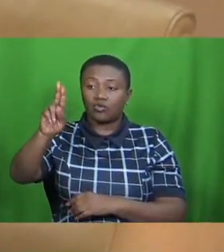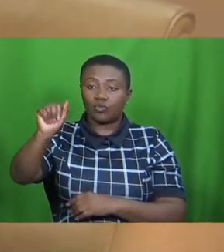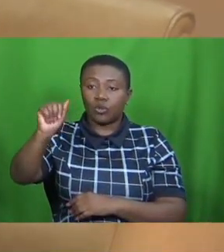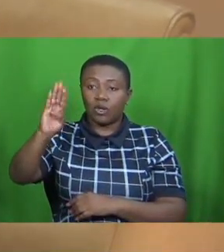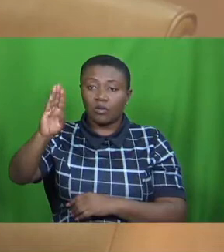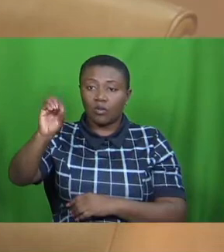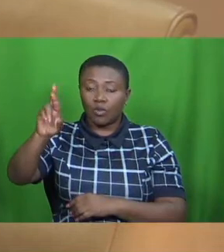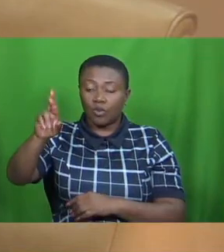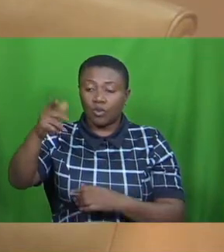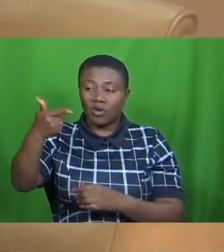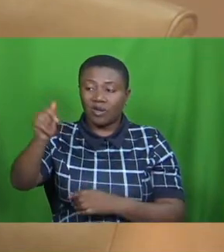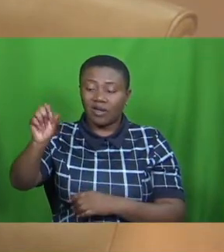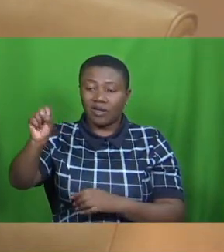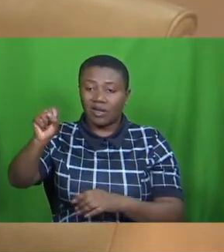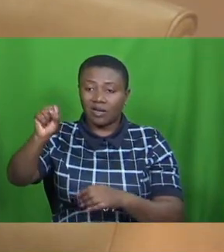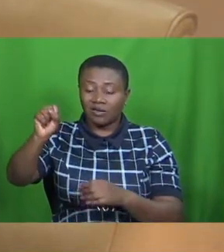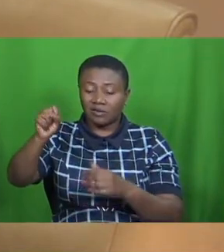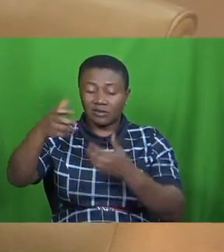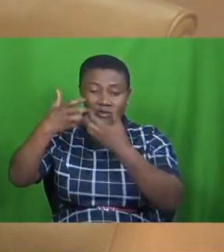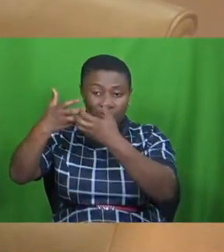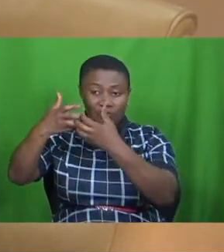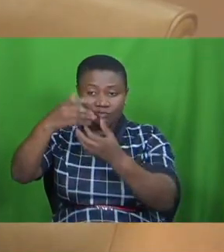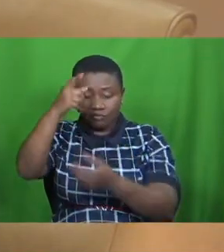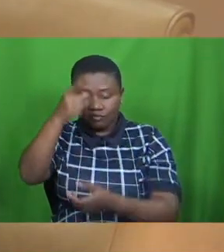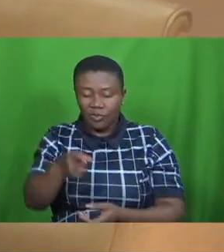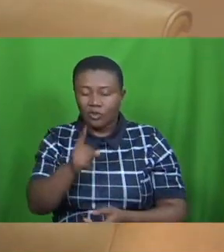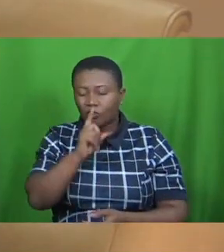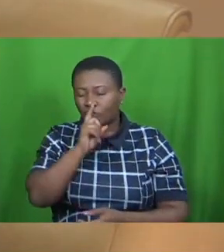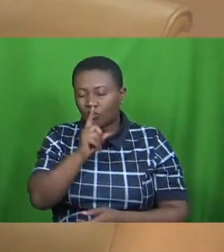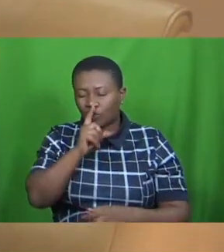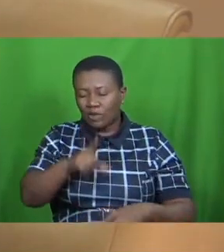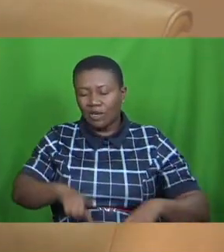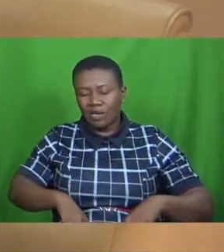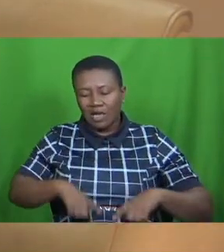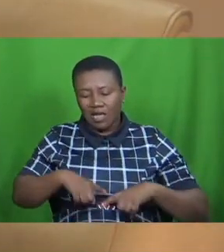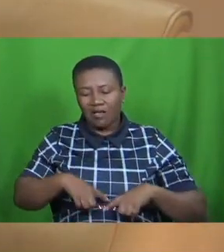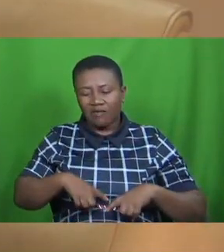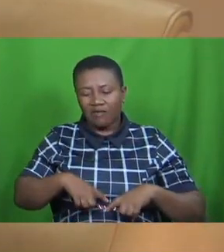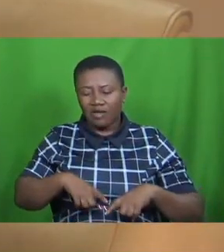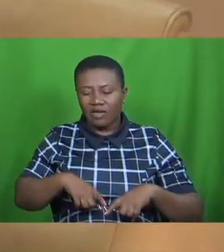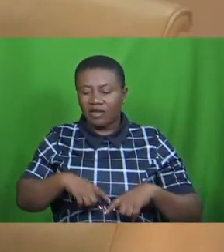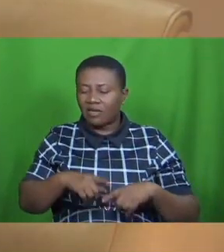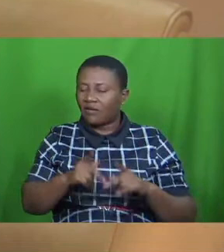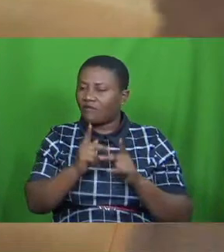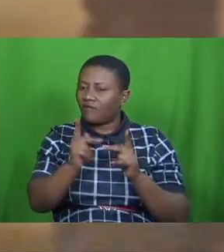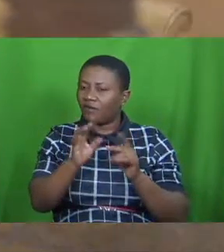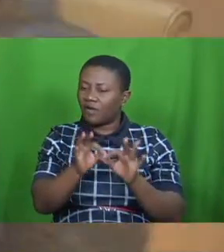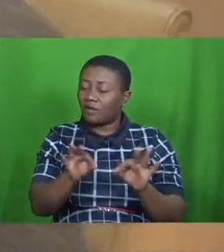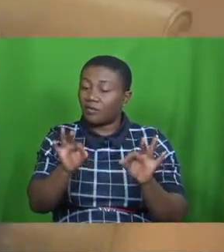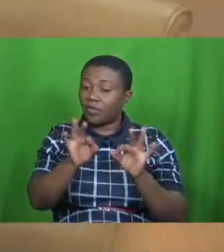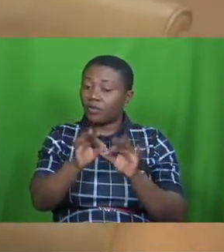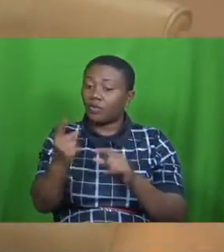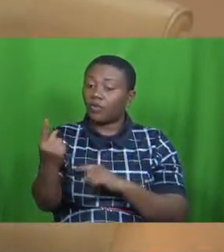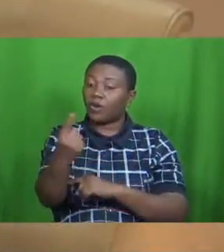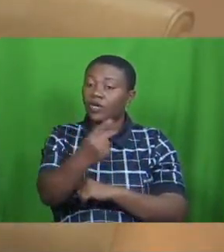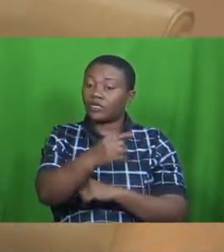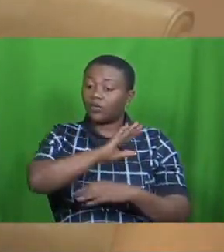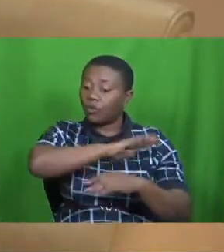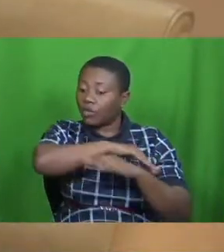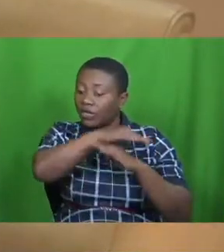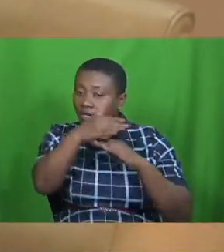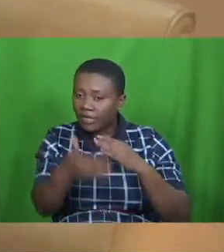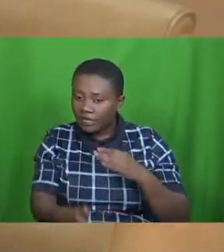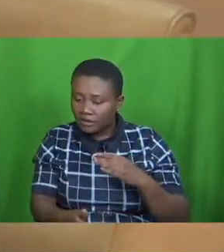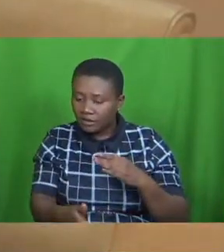Mr. Speaker, life indeed is a journey which must come to an end someday. Today, the life of